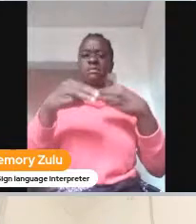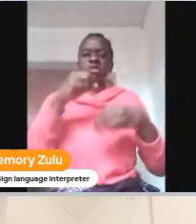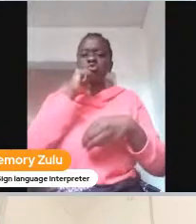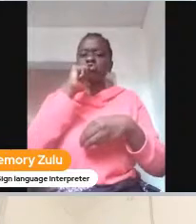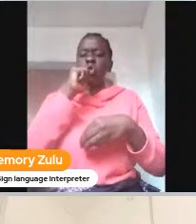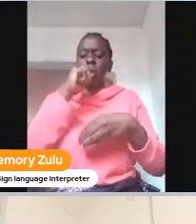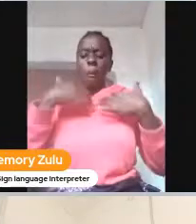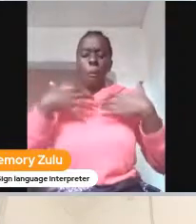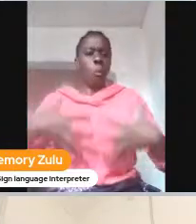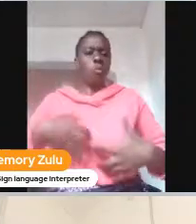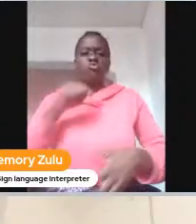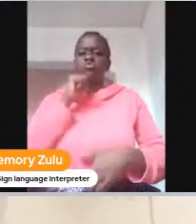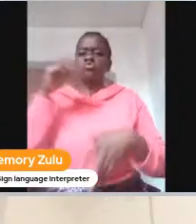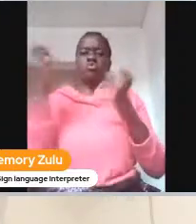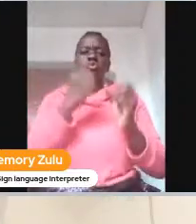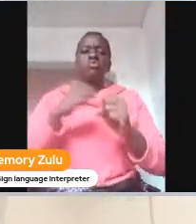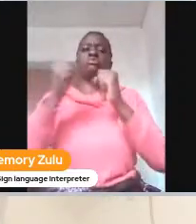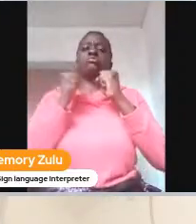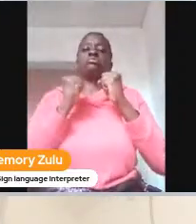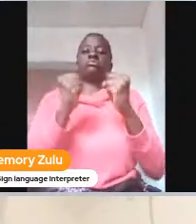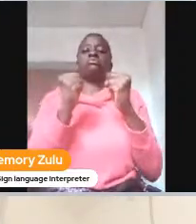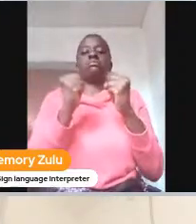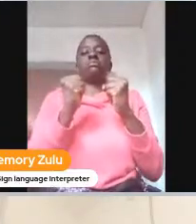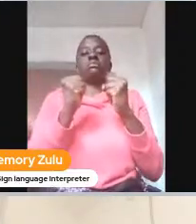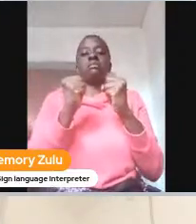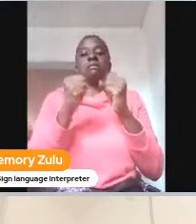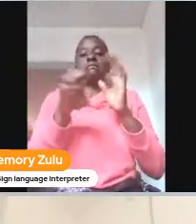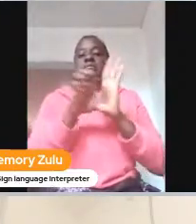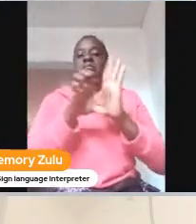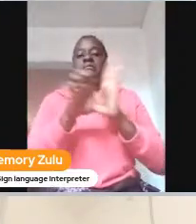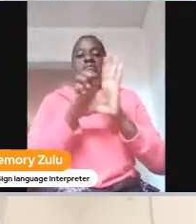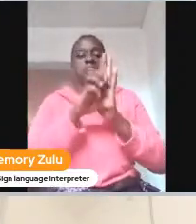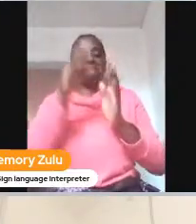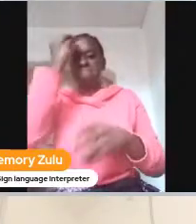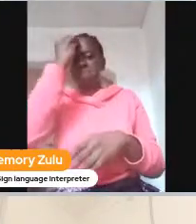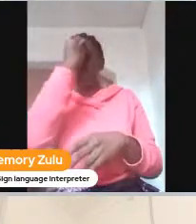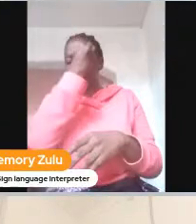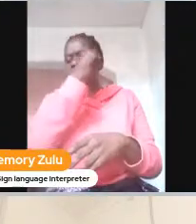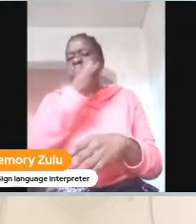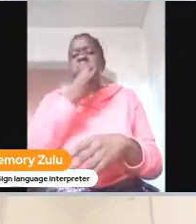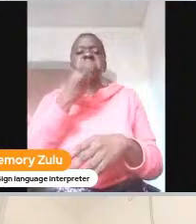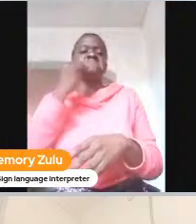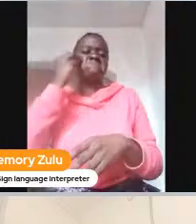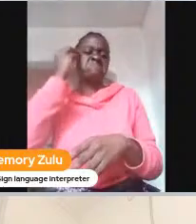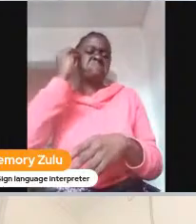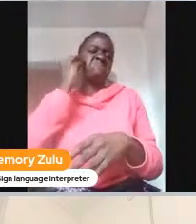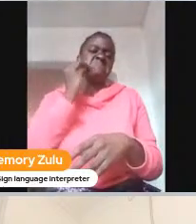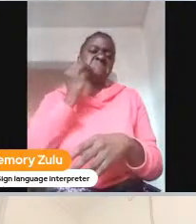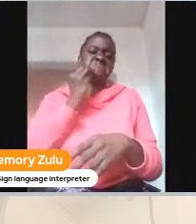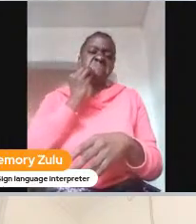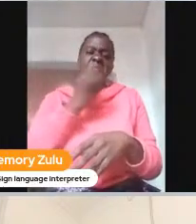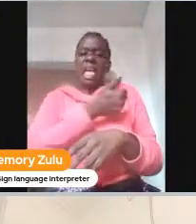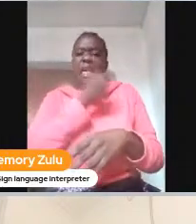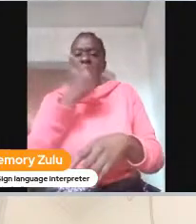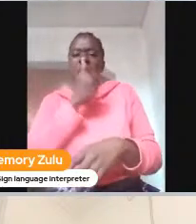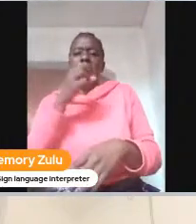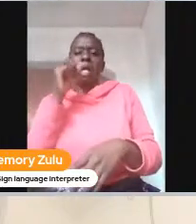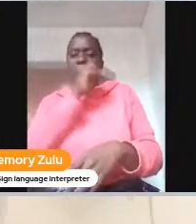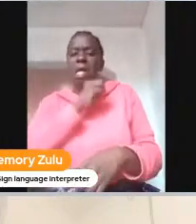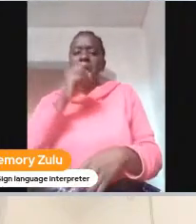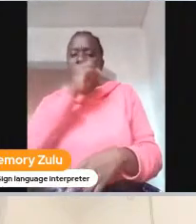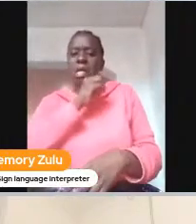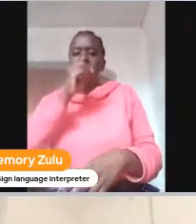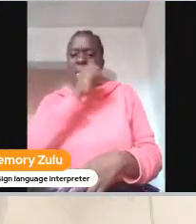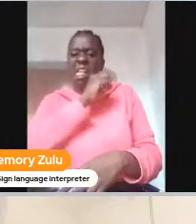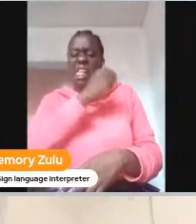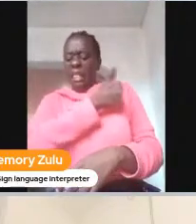help us know. For example, epizoster. If you see epizoster, sometimes we say maybe let's try to test for HIV because we